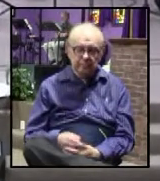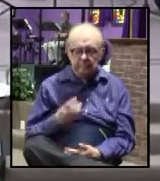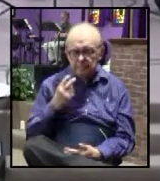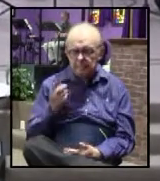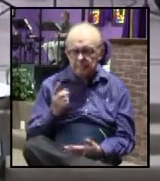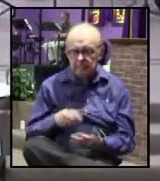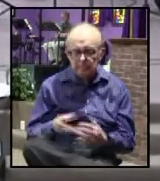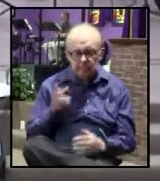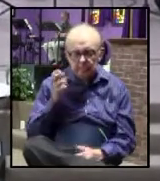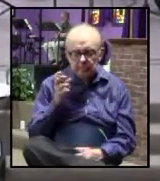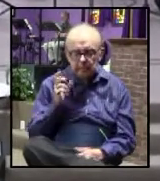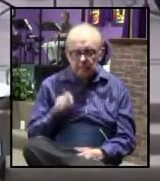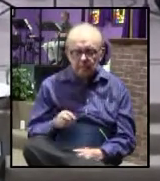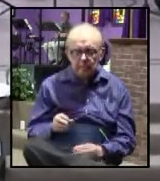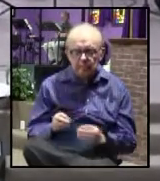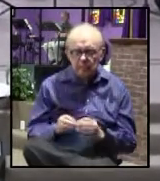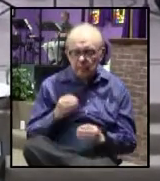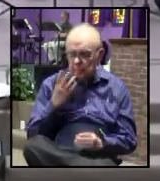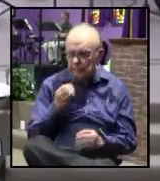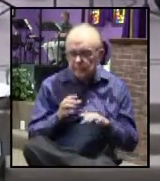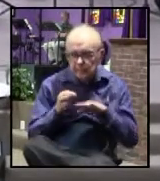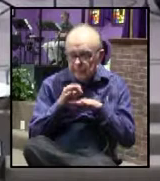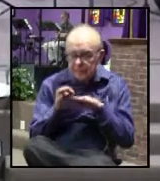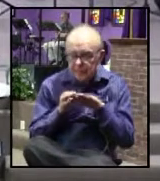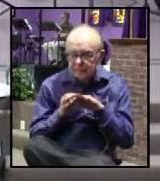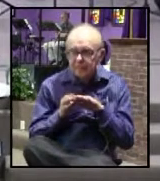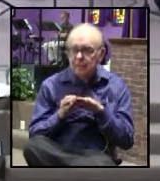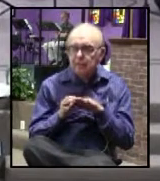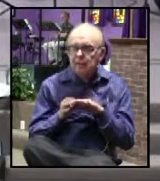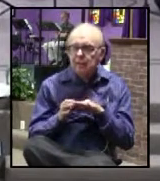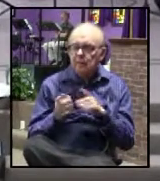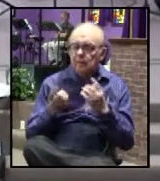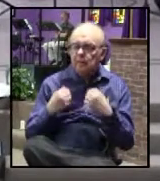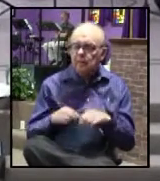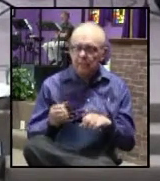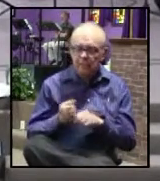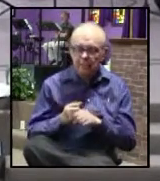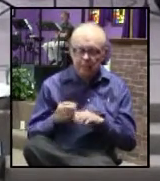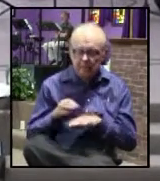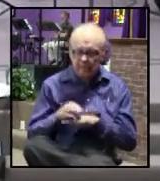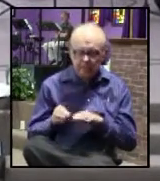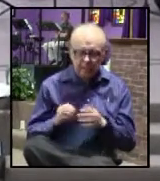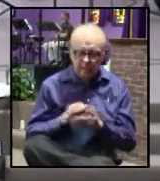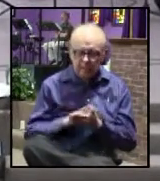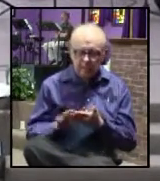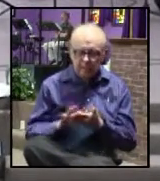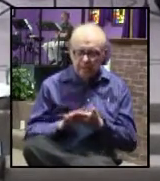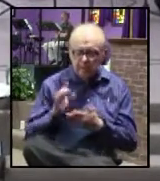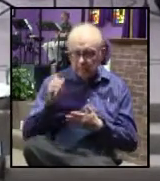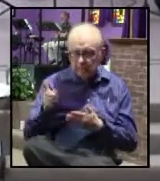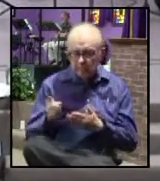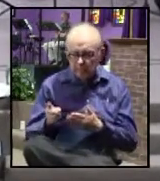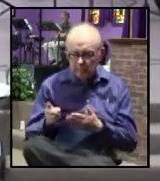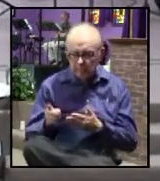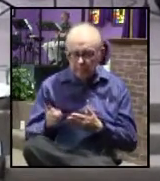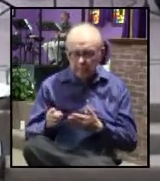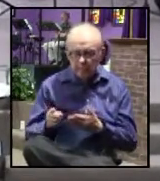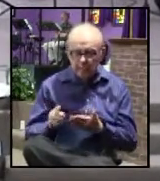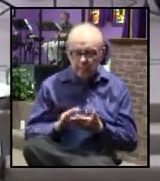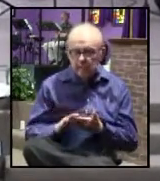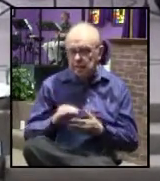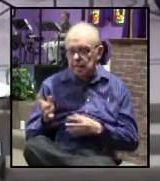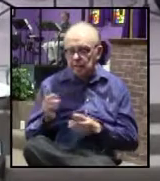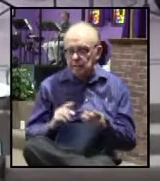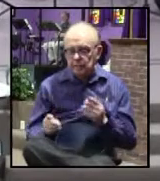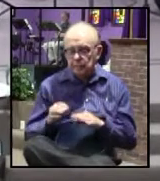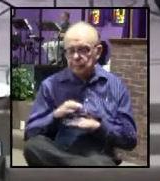You see what we hear? We need more beautiful feet. Come in here and get your feet clean, and then go out there and clean other people's